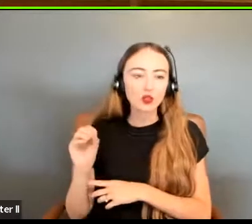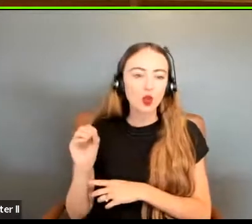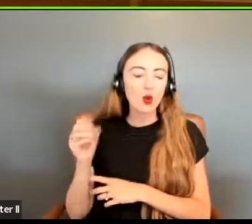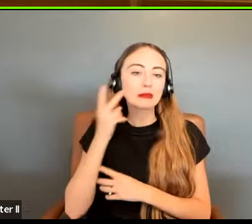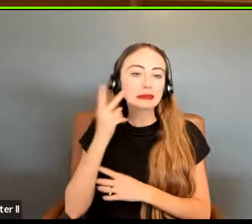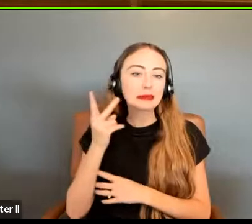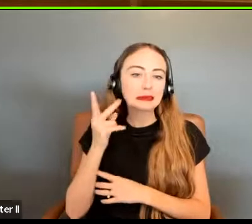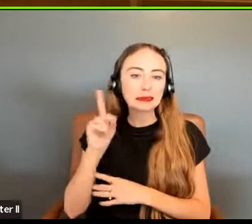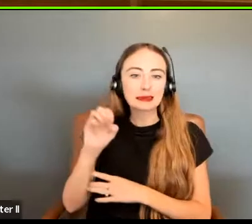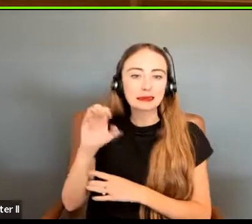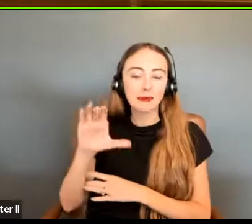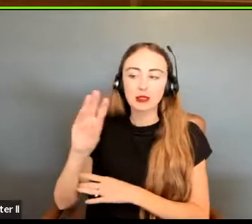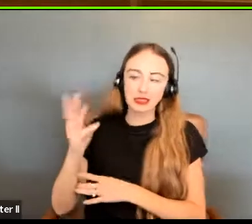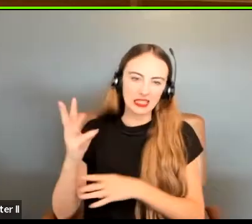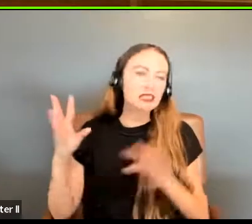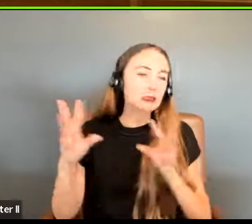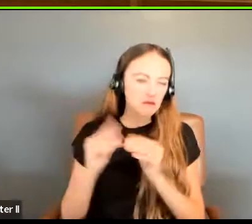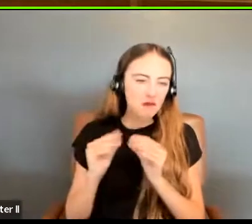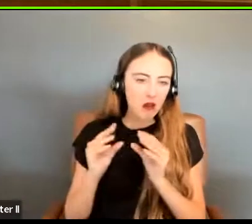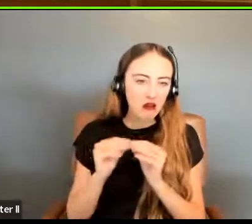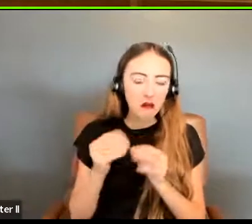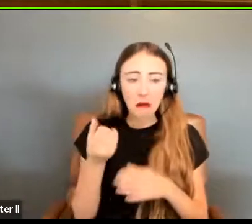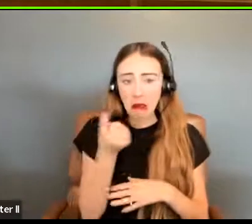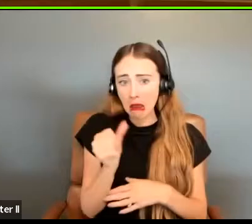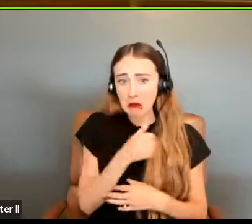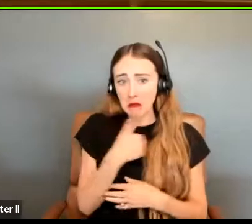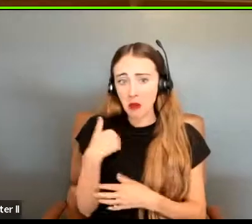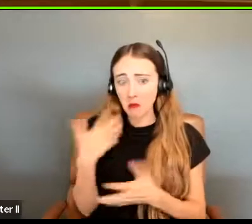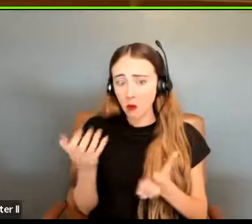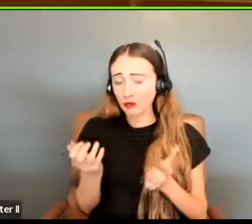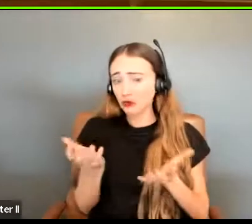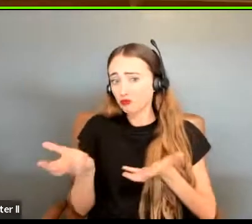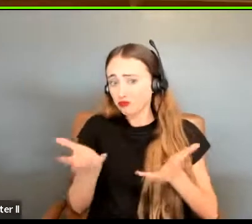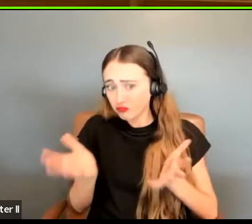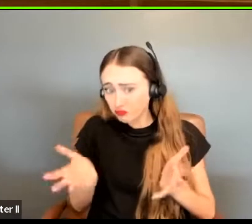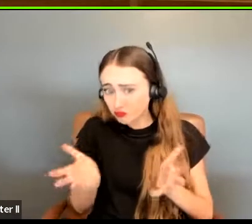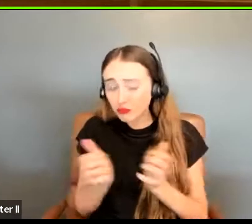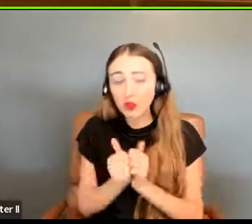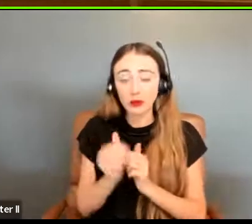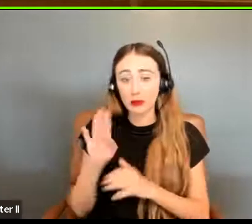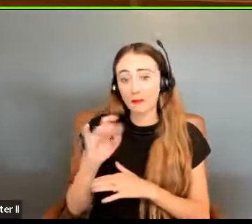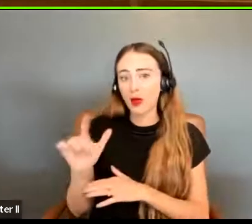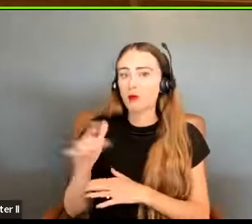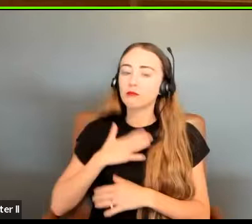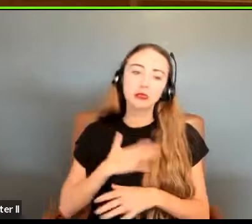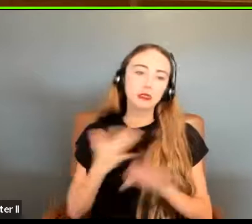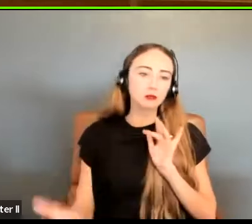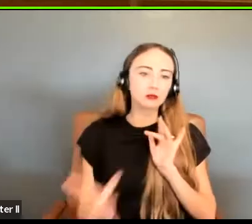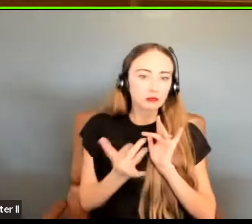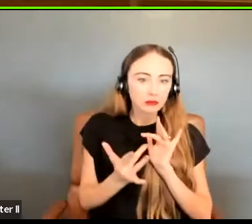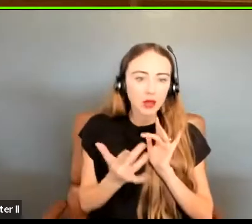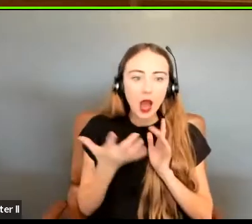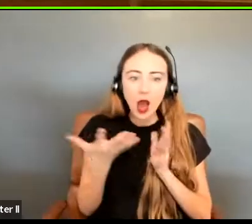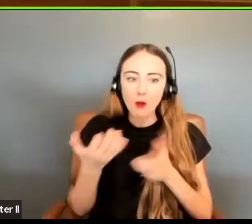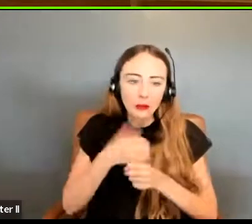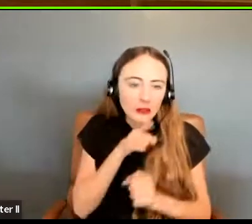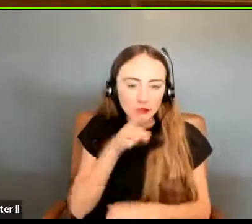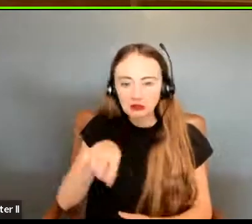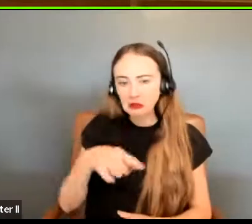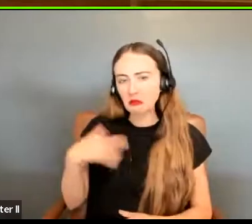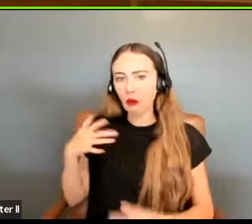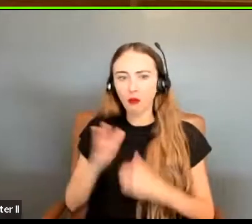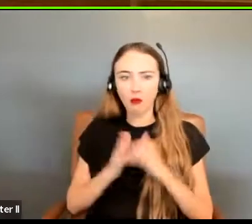6th. And if any member wants to talk to me about the bill, please reach out, because I want to make sure that members are comfortable with